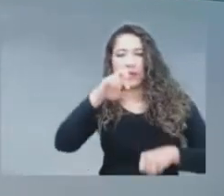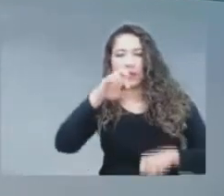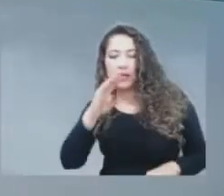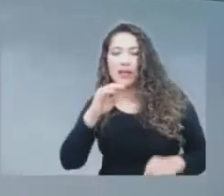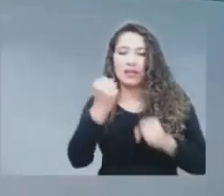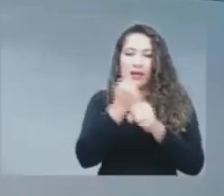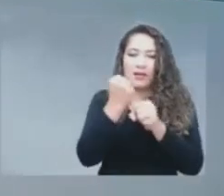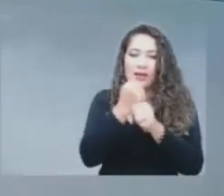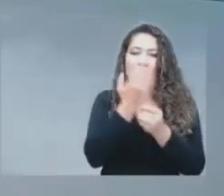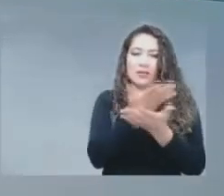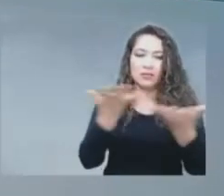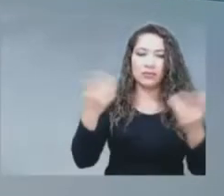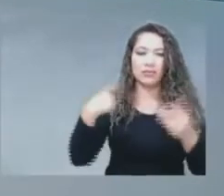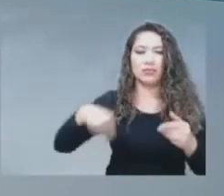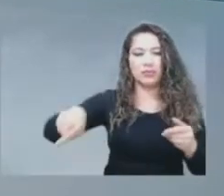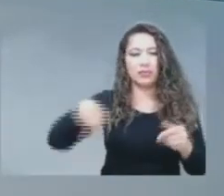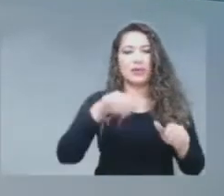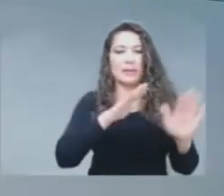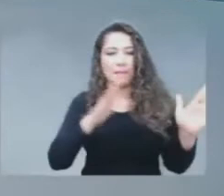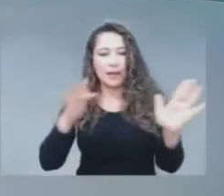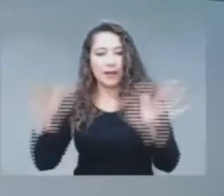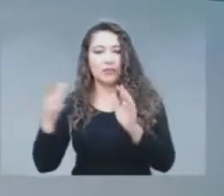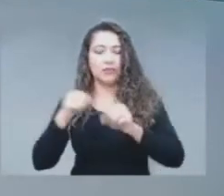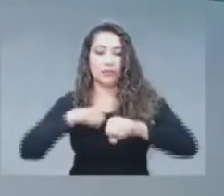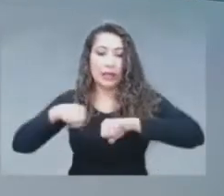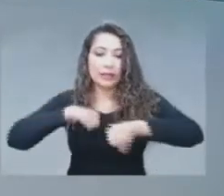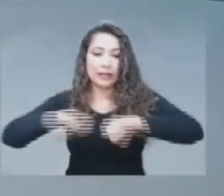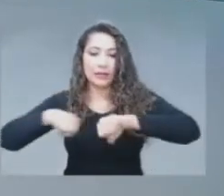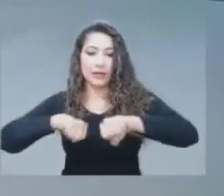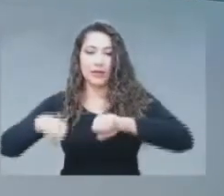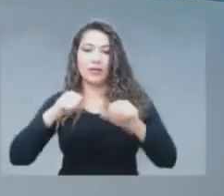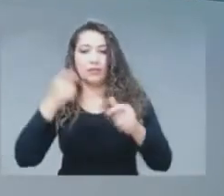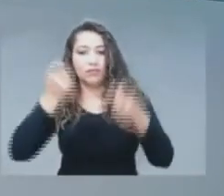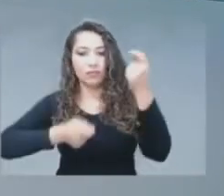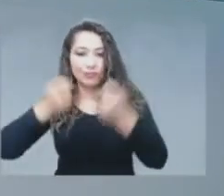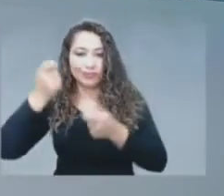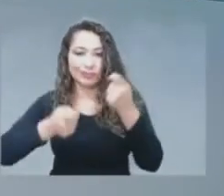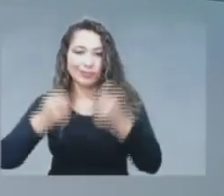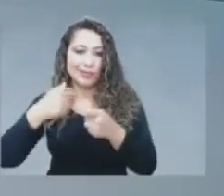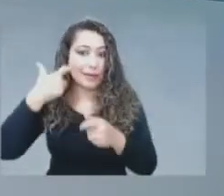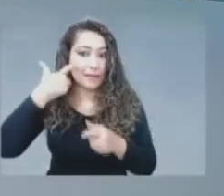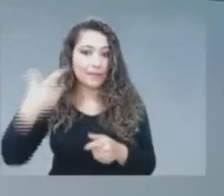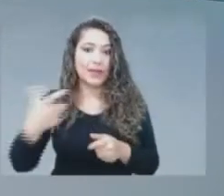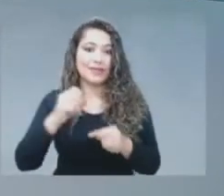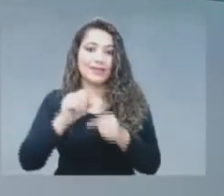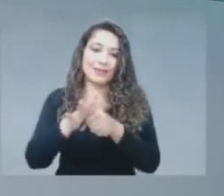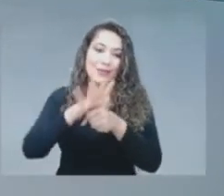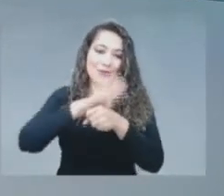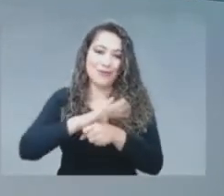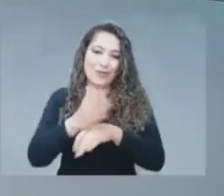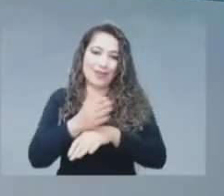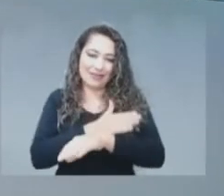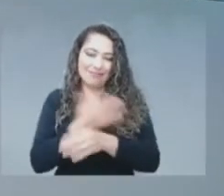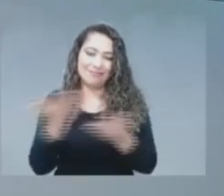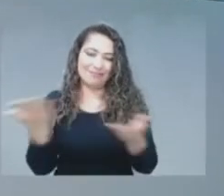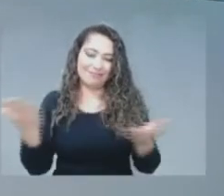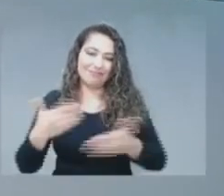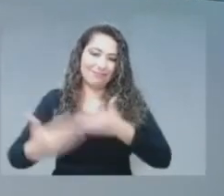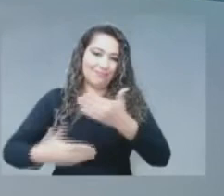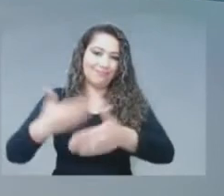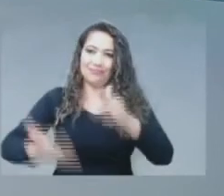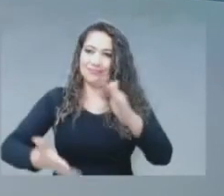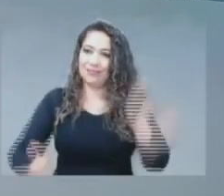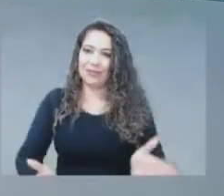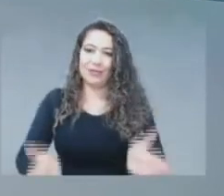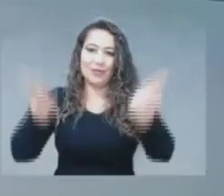generate employment in our country, and the ones that contribute to the economic reactivation after the pandemic